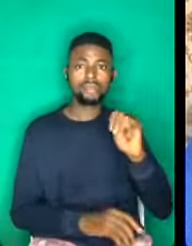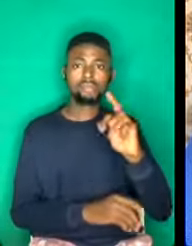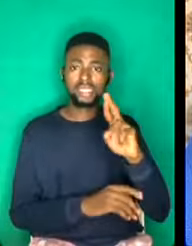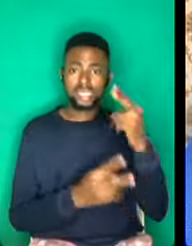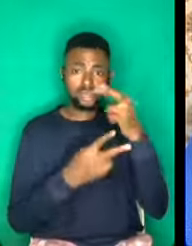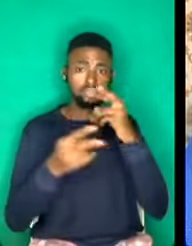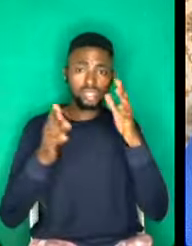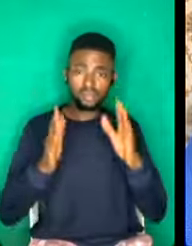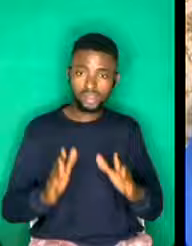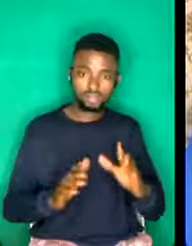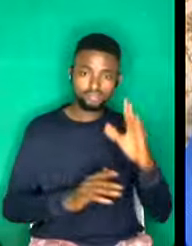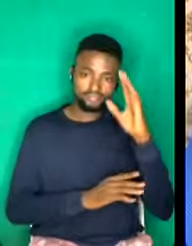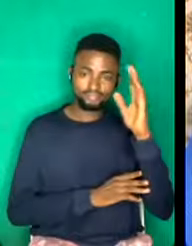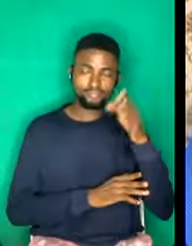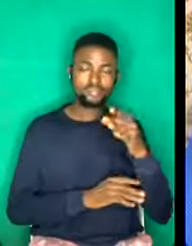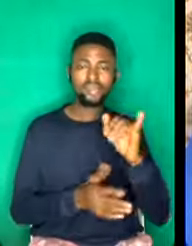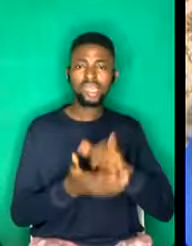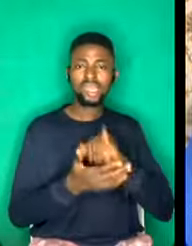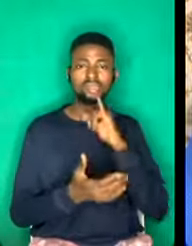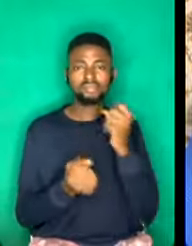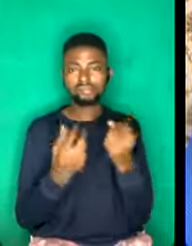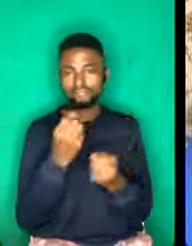Observer, who has been behind the,